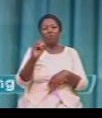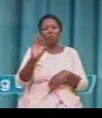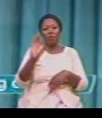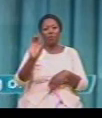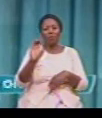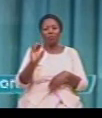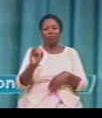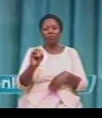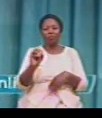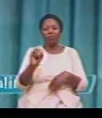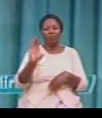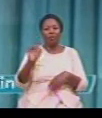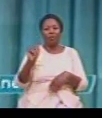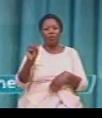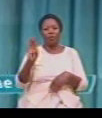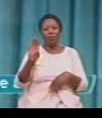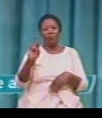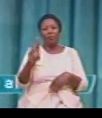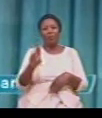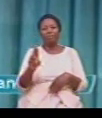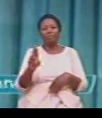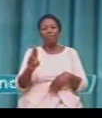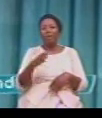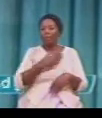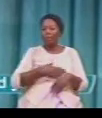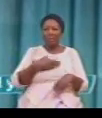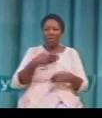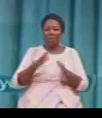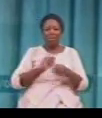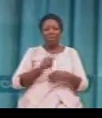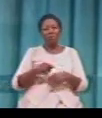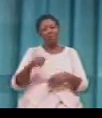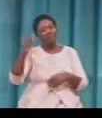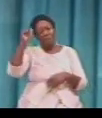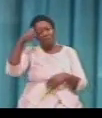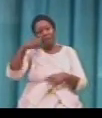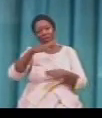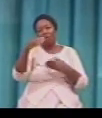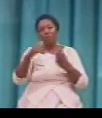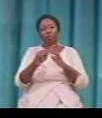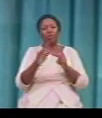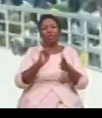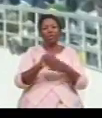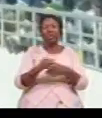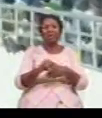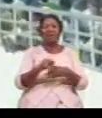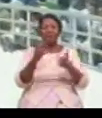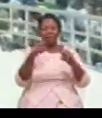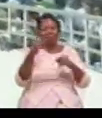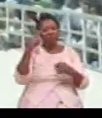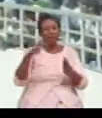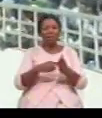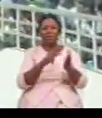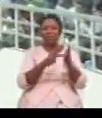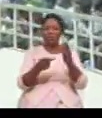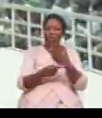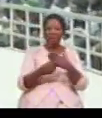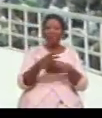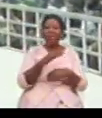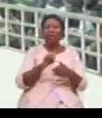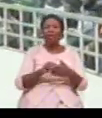Please, let's ensure all those who have given their lives to Christ in the course of this crusade that we participate in that